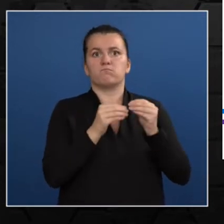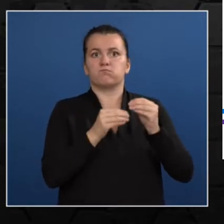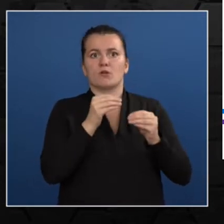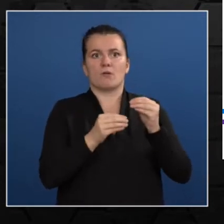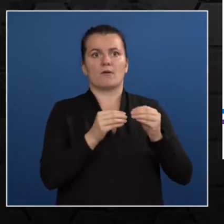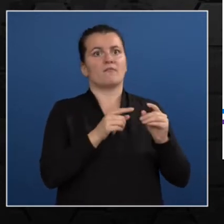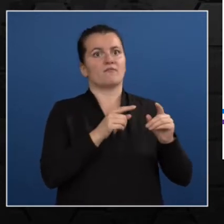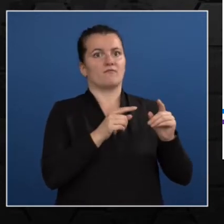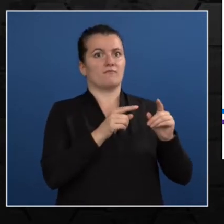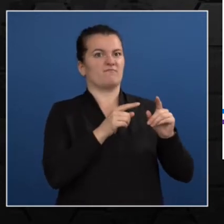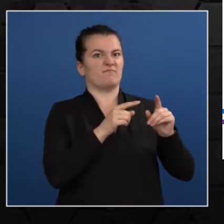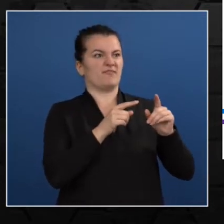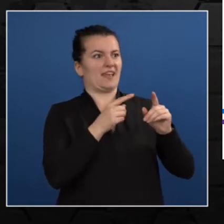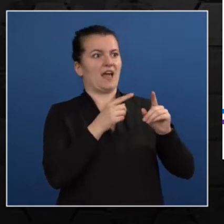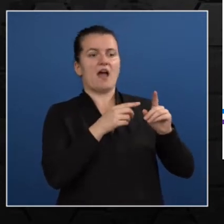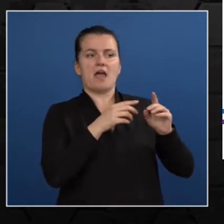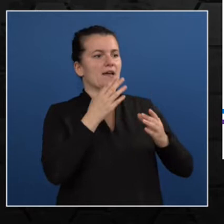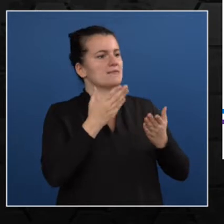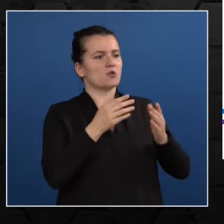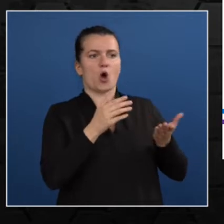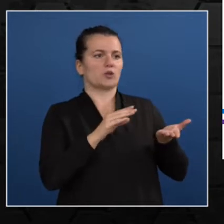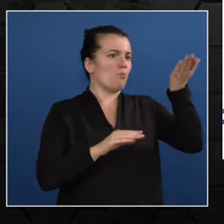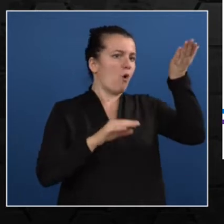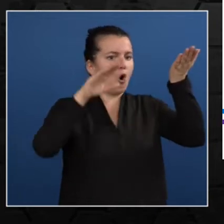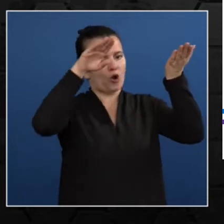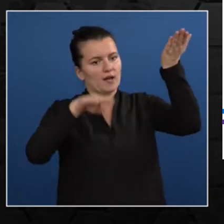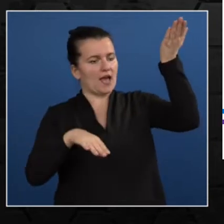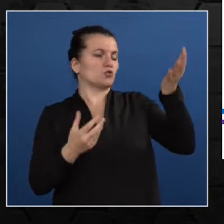classification. And same goes for unsupervised. We